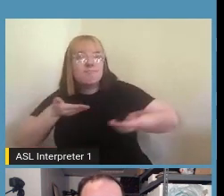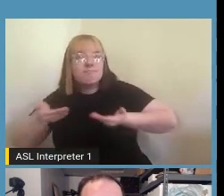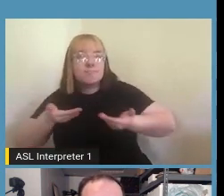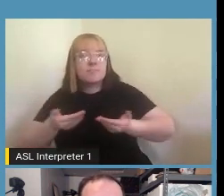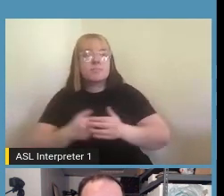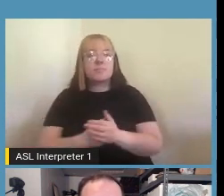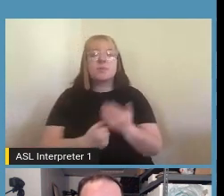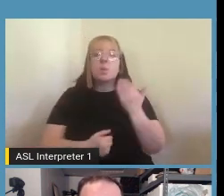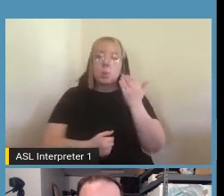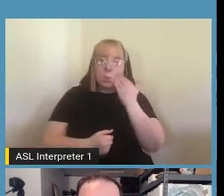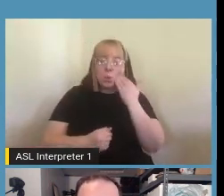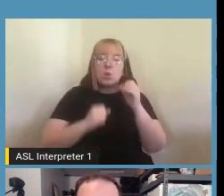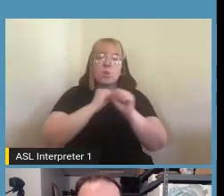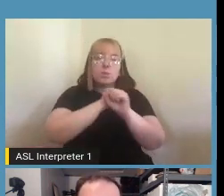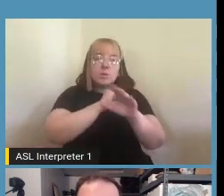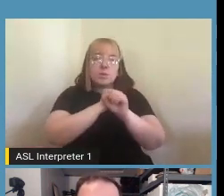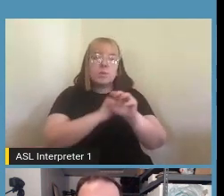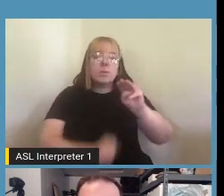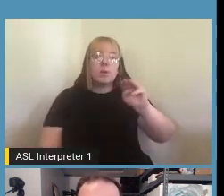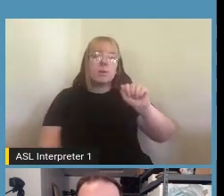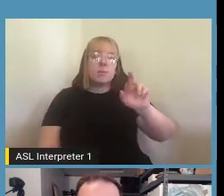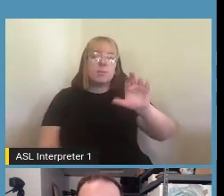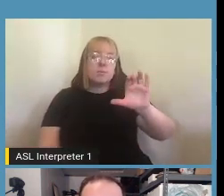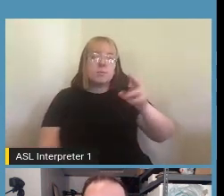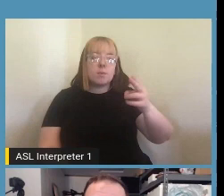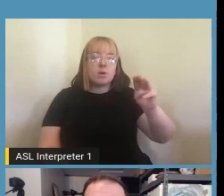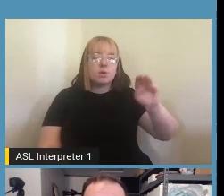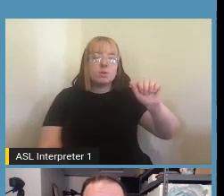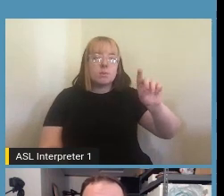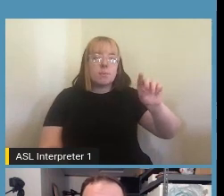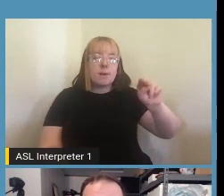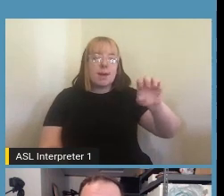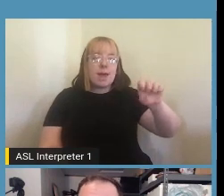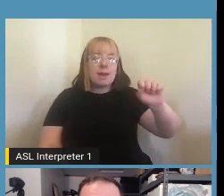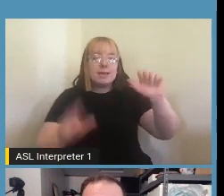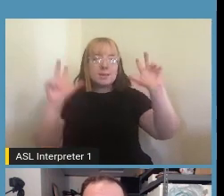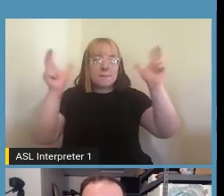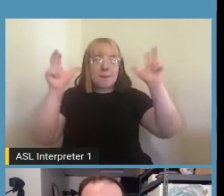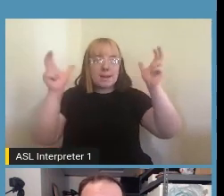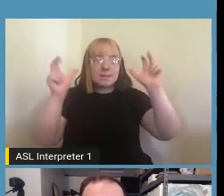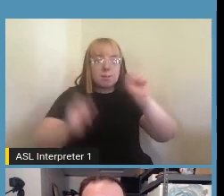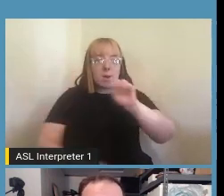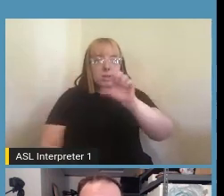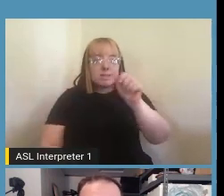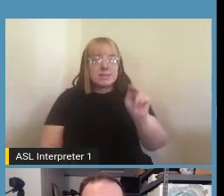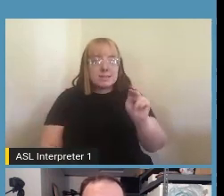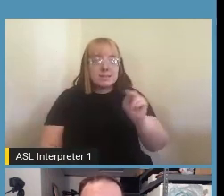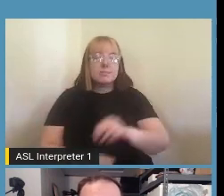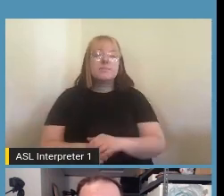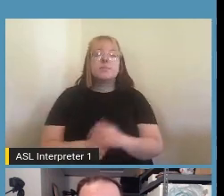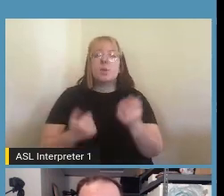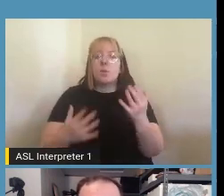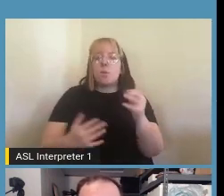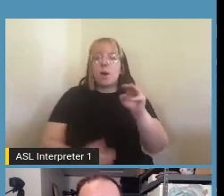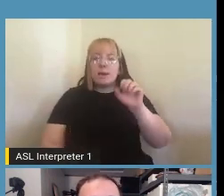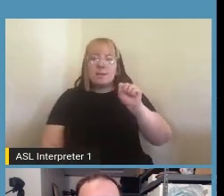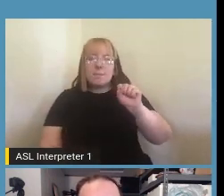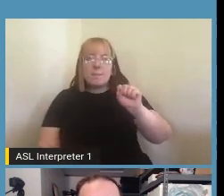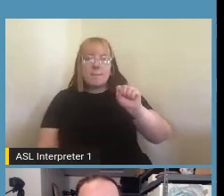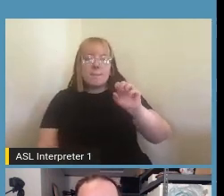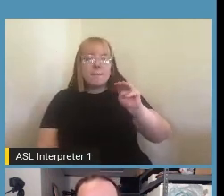to promote March Madness basketball season, but we wanted to let these mascots roam around in our